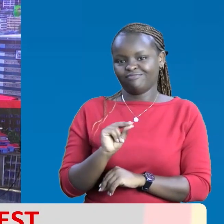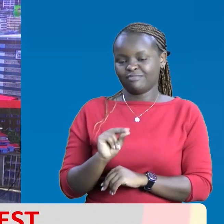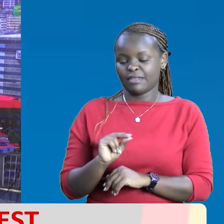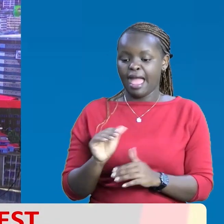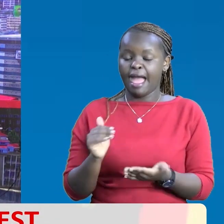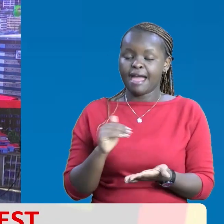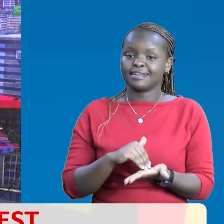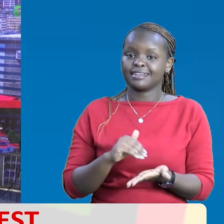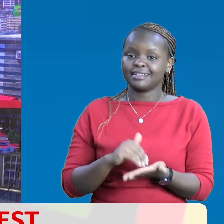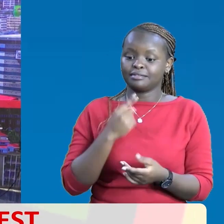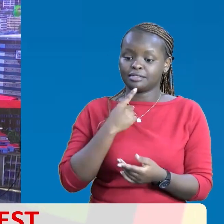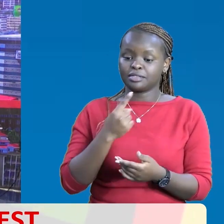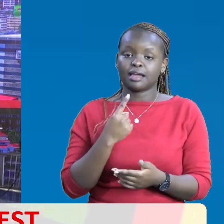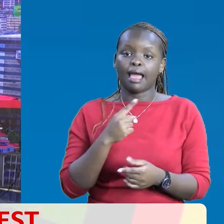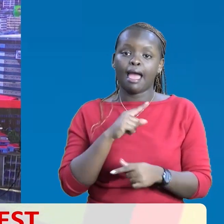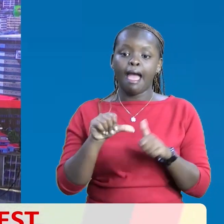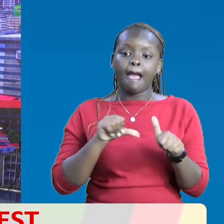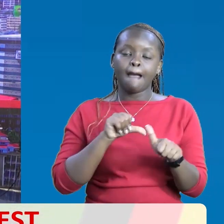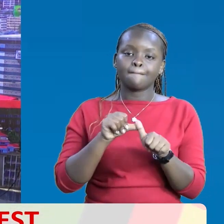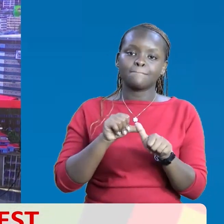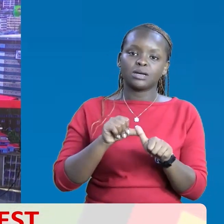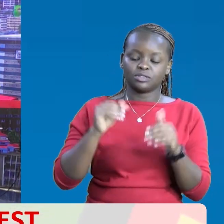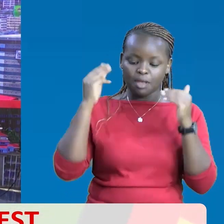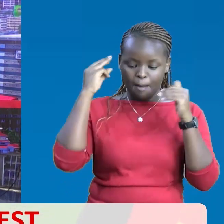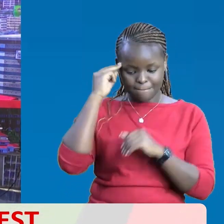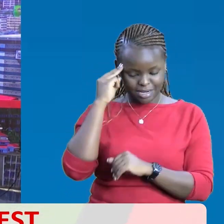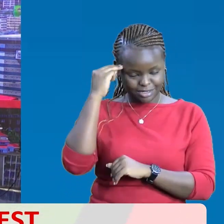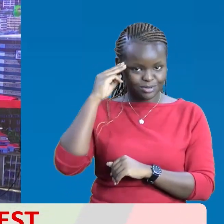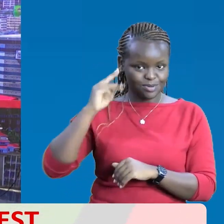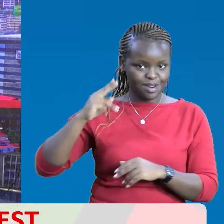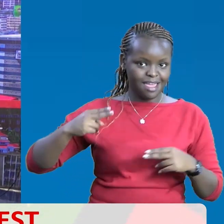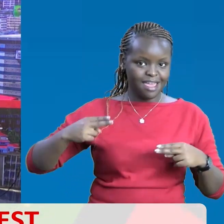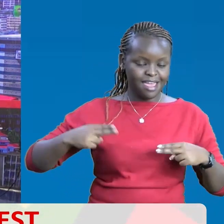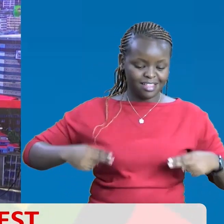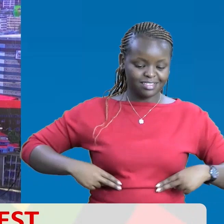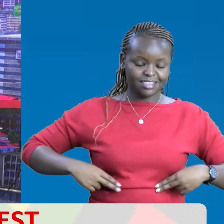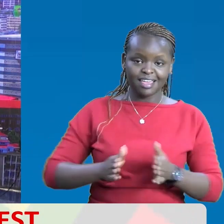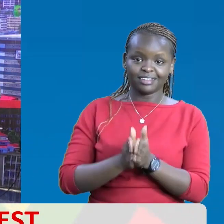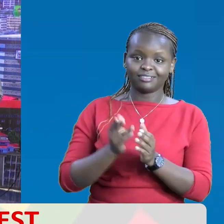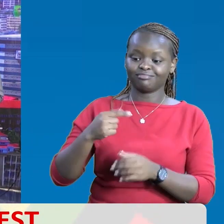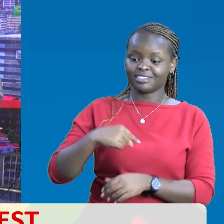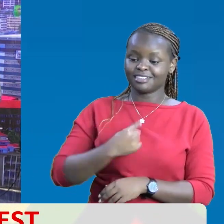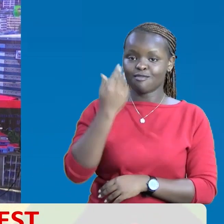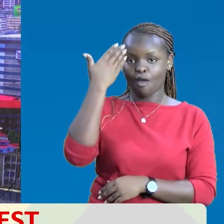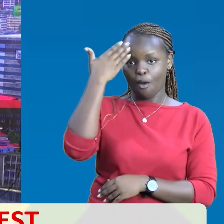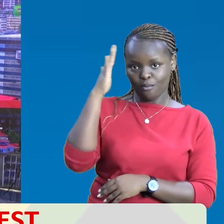again, we're talking about mental health and self-awareness. And that is because